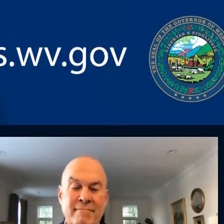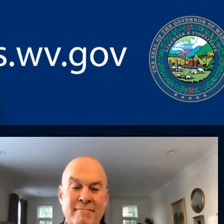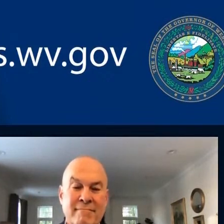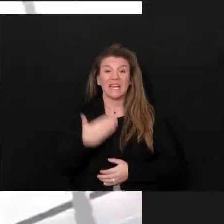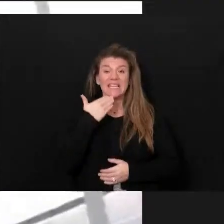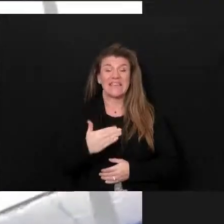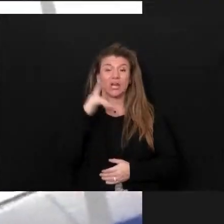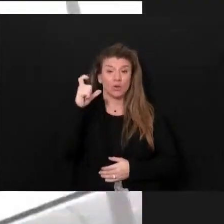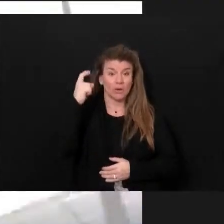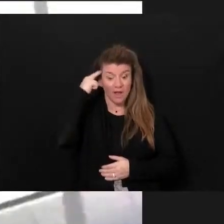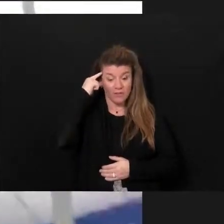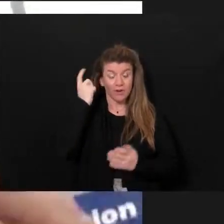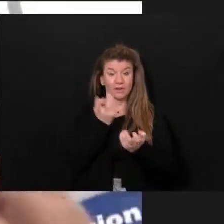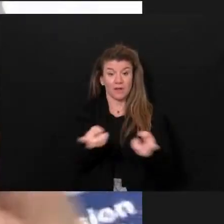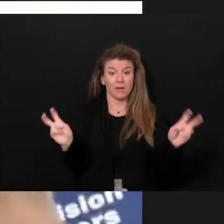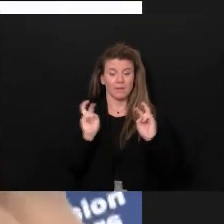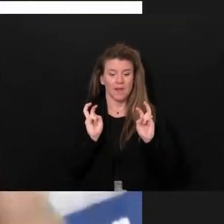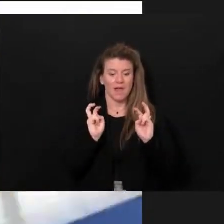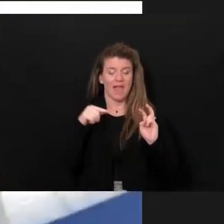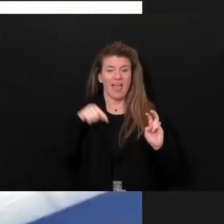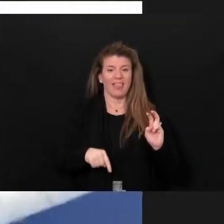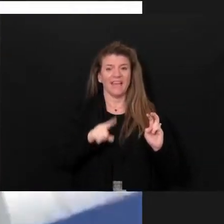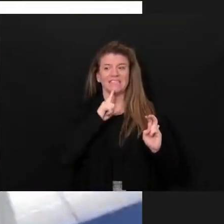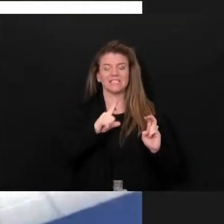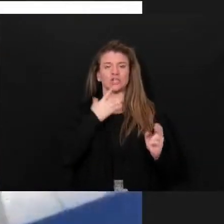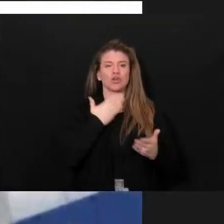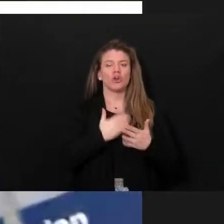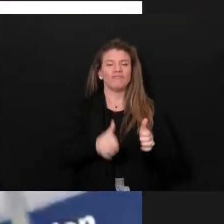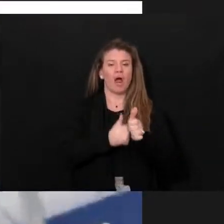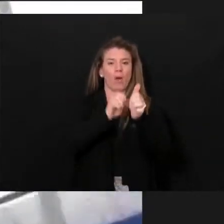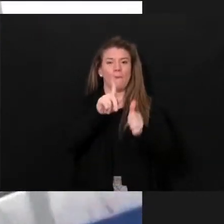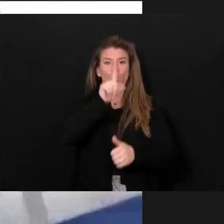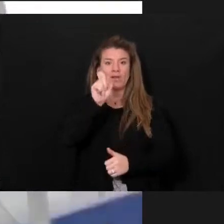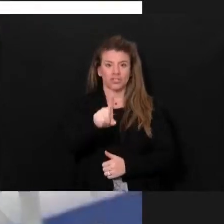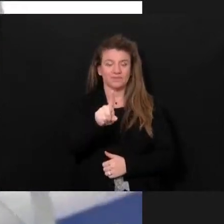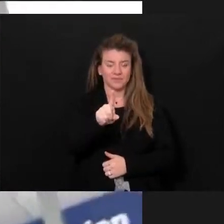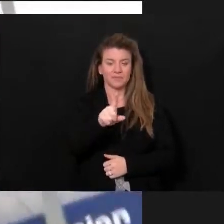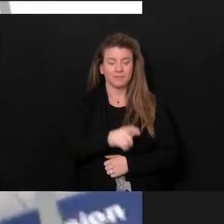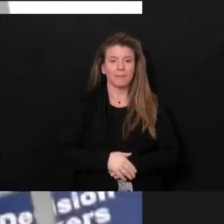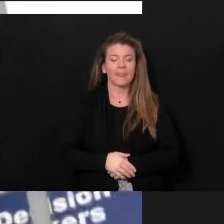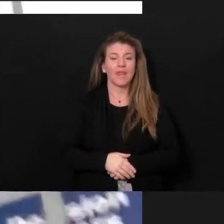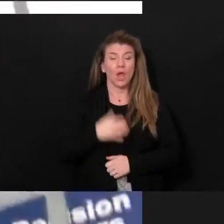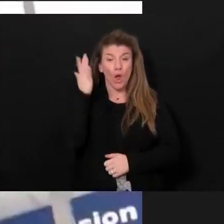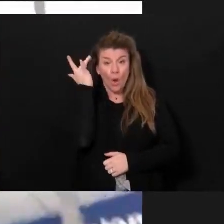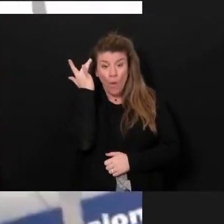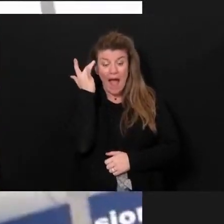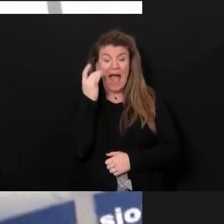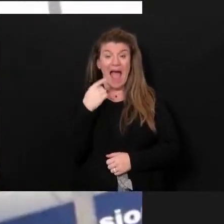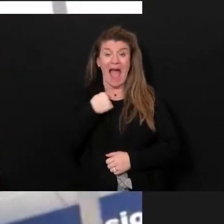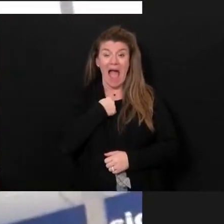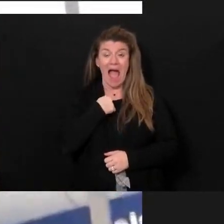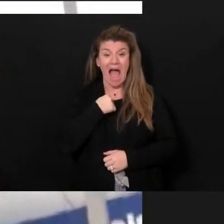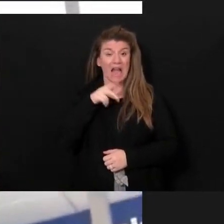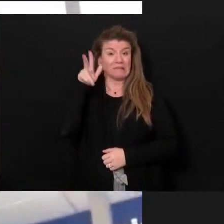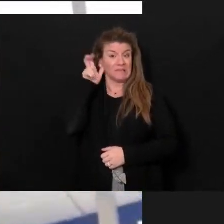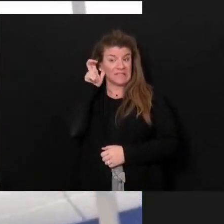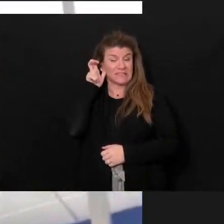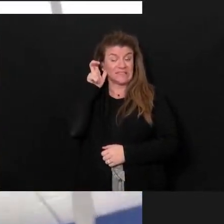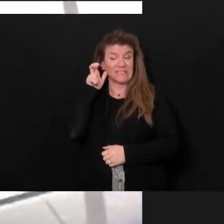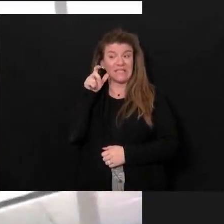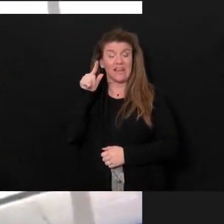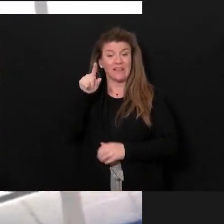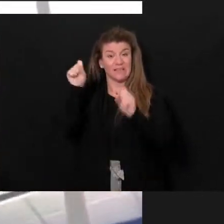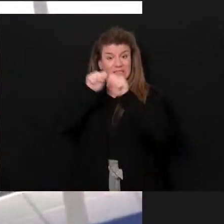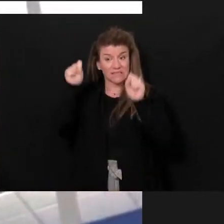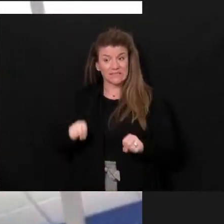Thank you, Governor and cabinet members. And this is, I think, a good follow-up question because the way I listen to this Everbridge system and